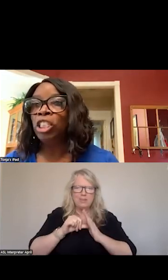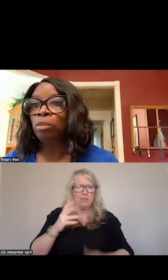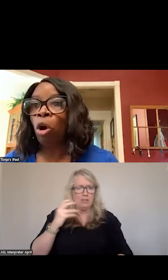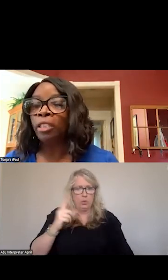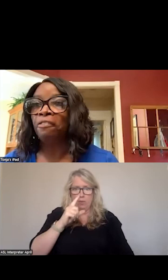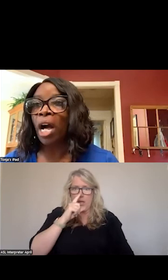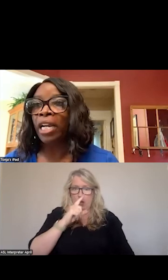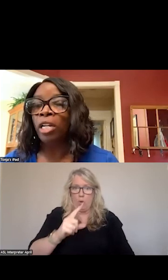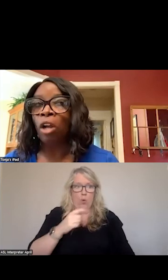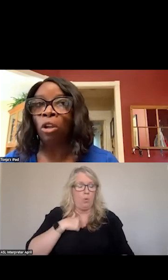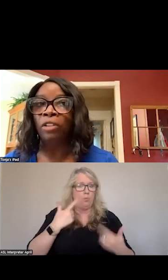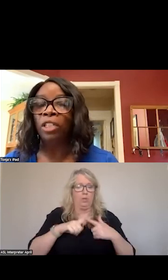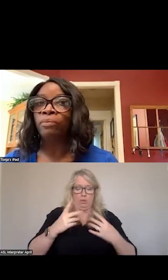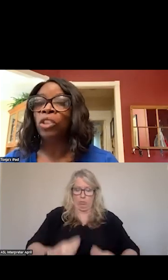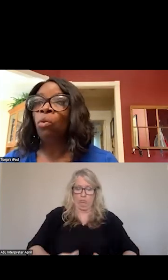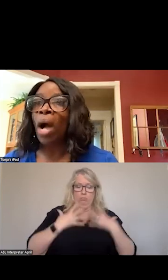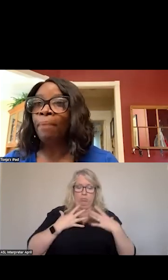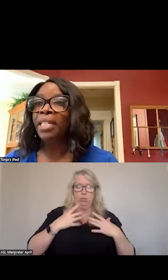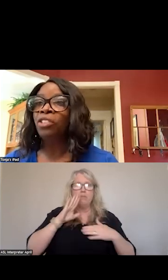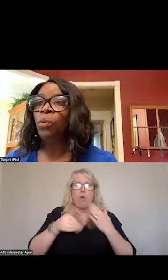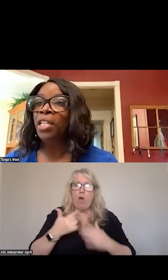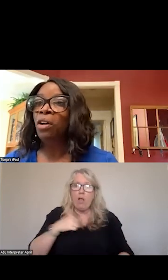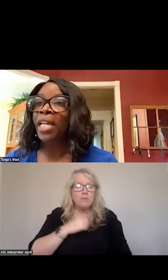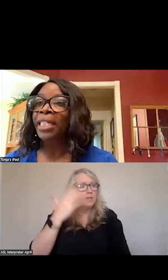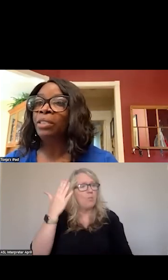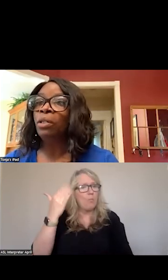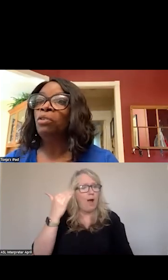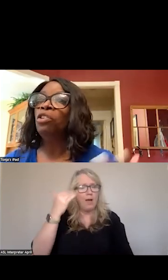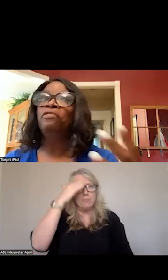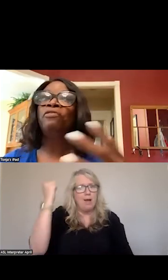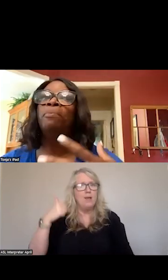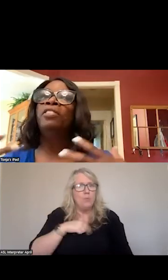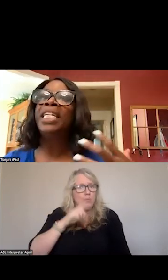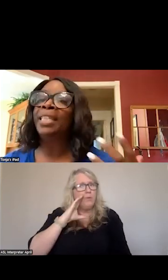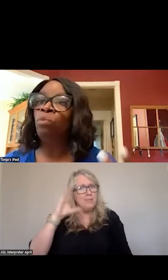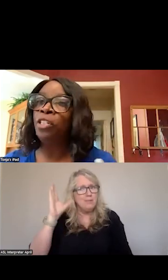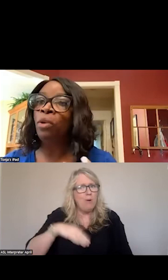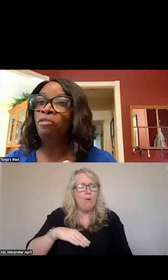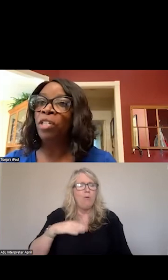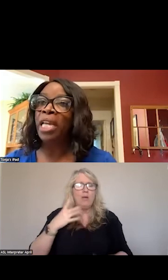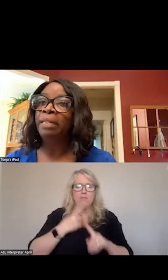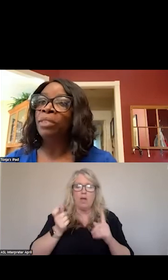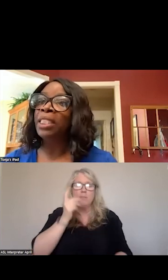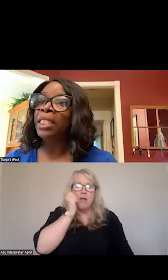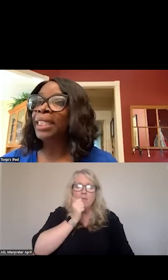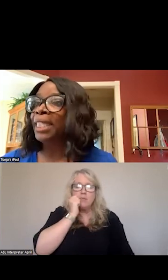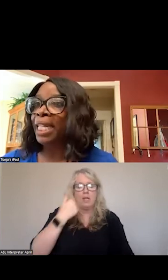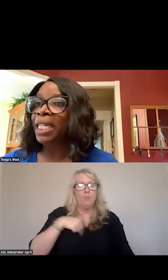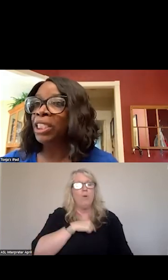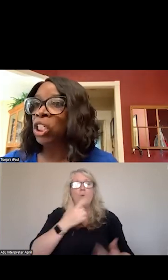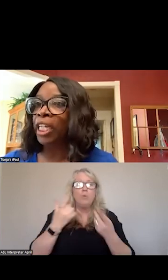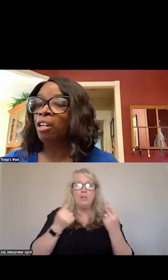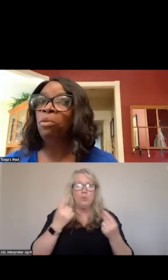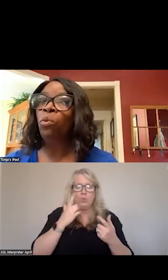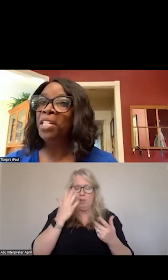really sparked a fire in all of us. Why? Because we know that from the things that we do every day, that the data